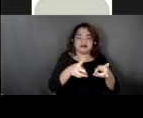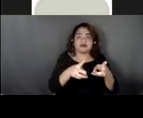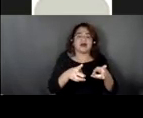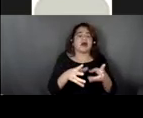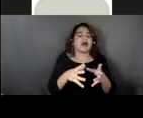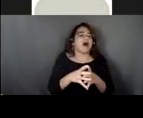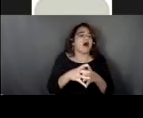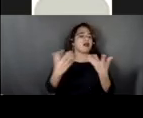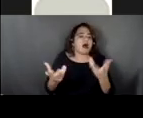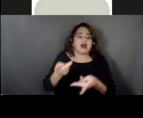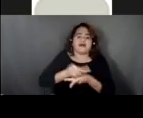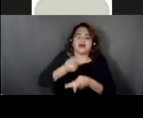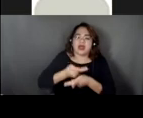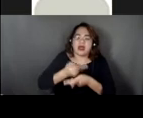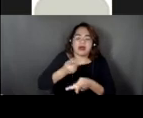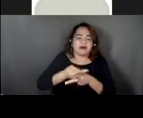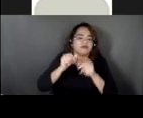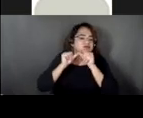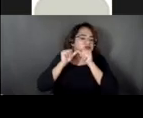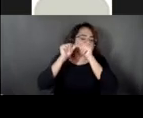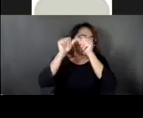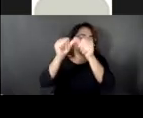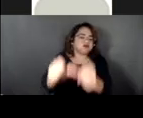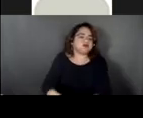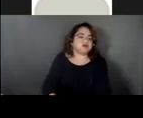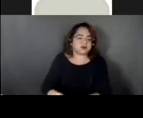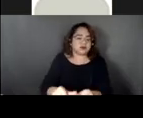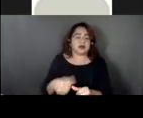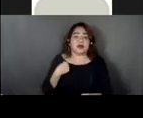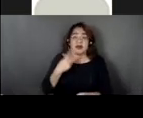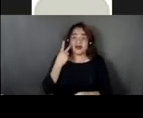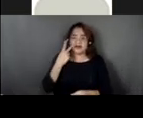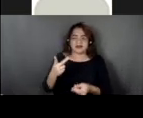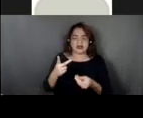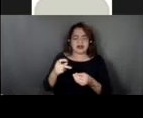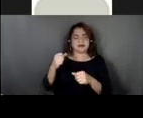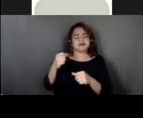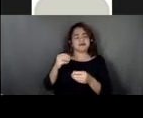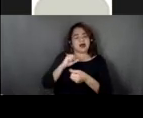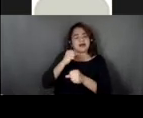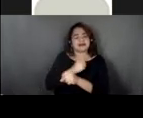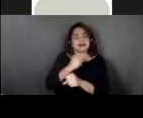in this area. And what we've seen over time is that